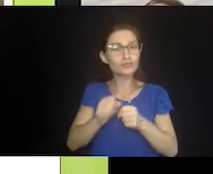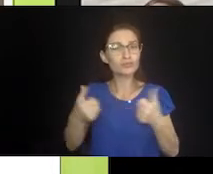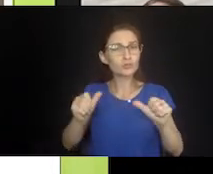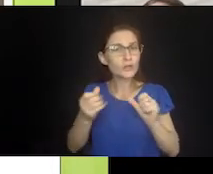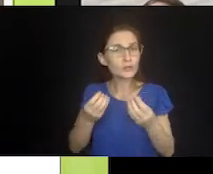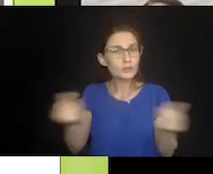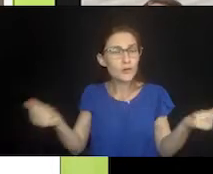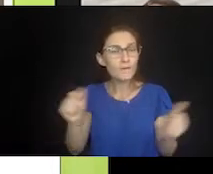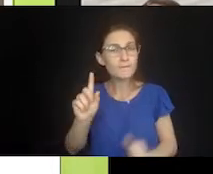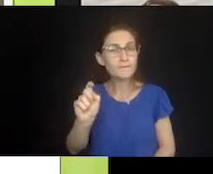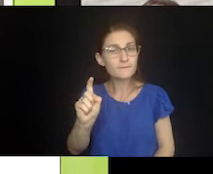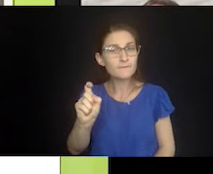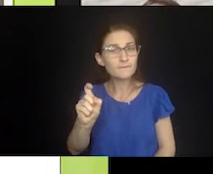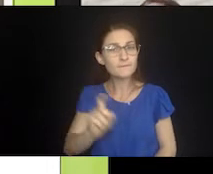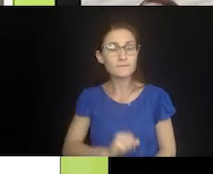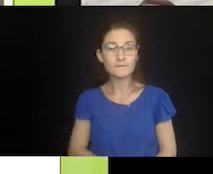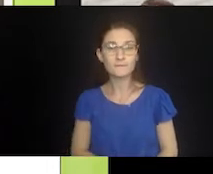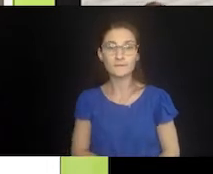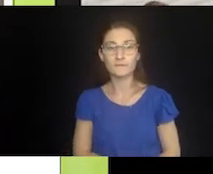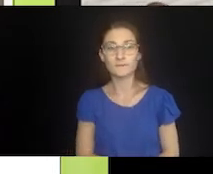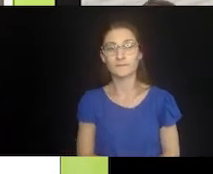you're working on now?